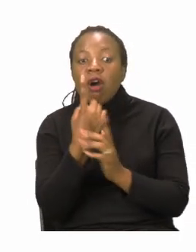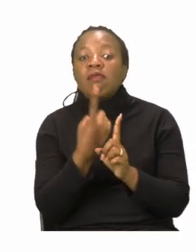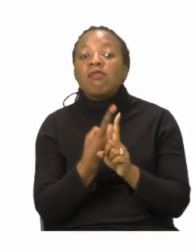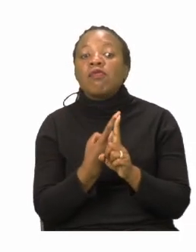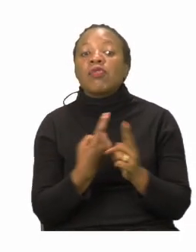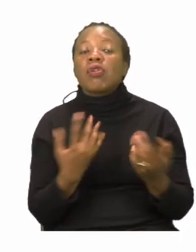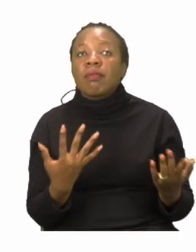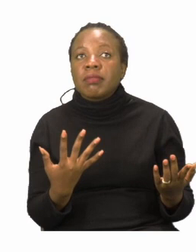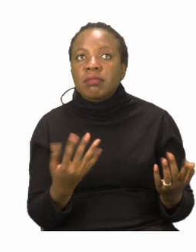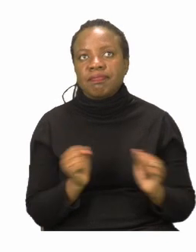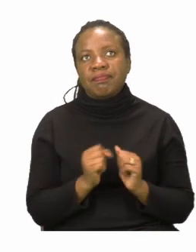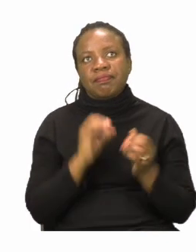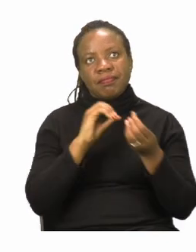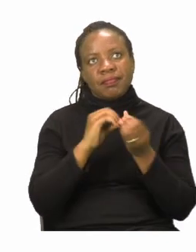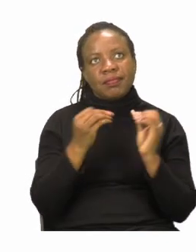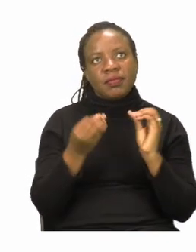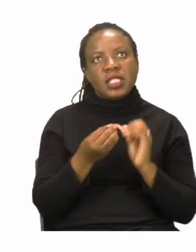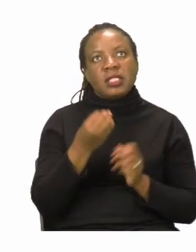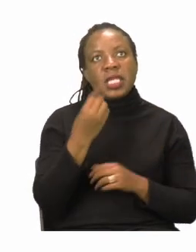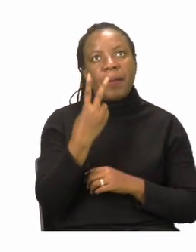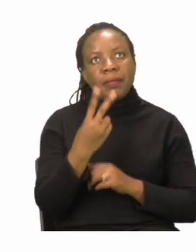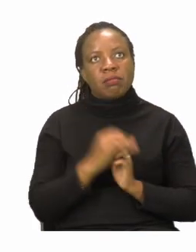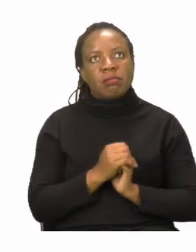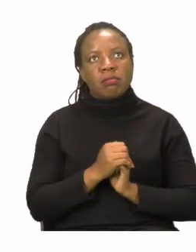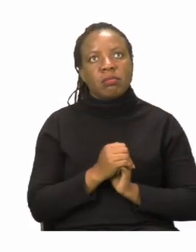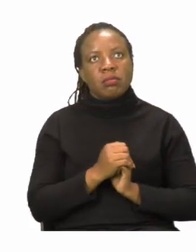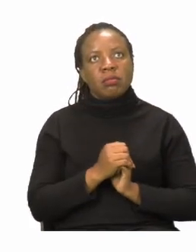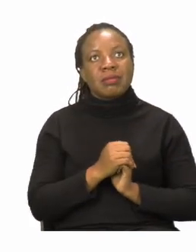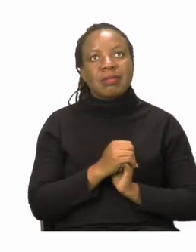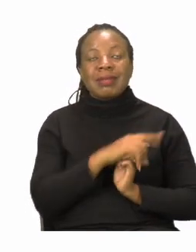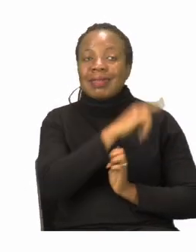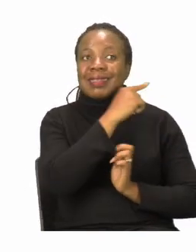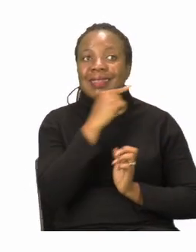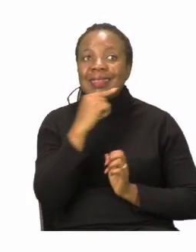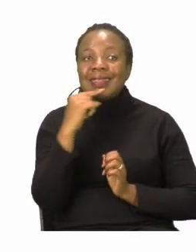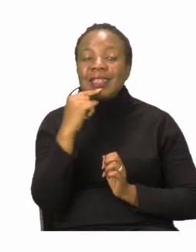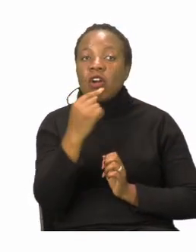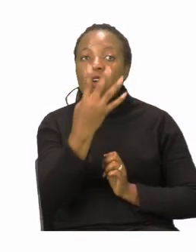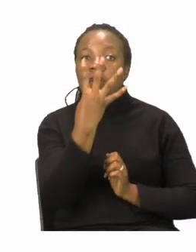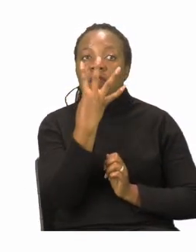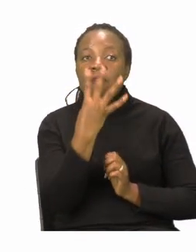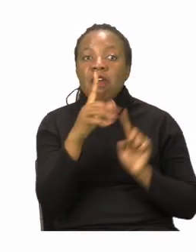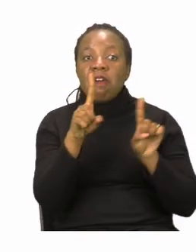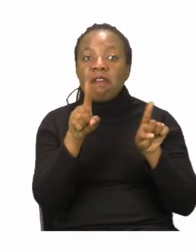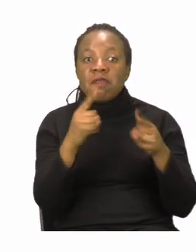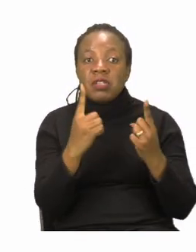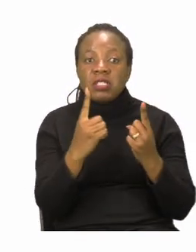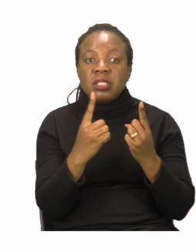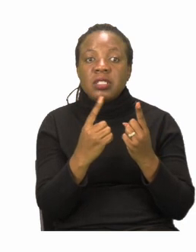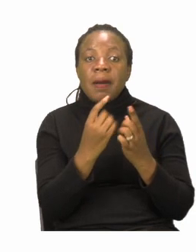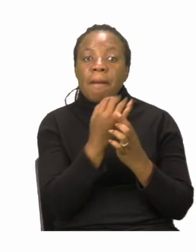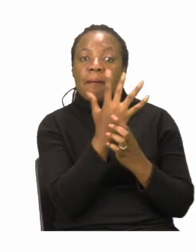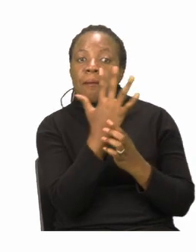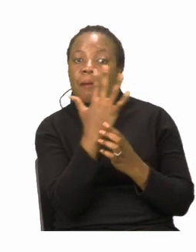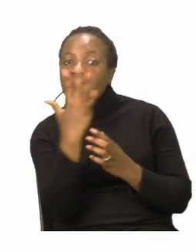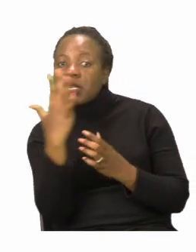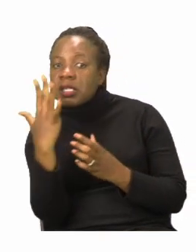Number 2. Name 4 things plants need in order to